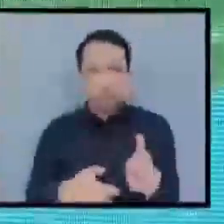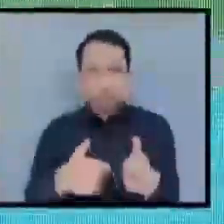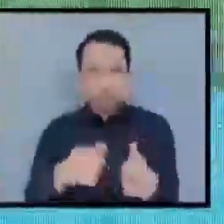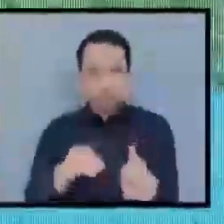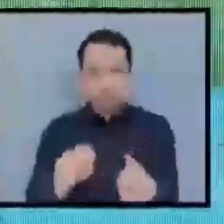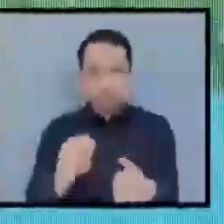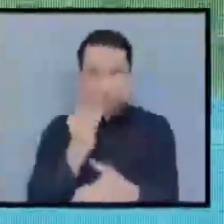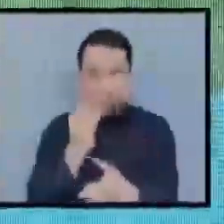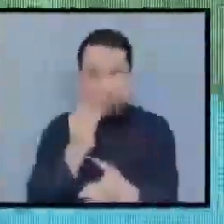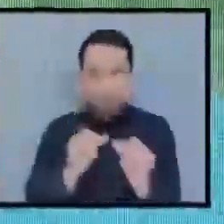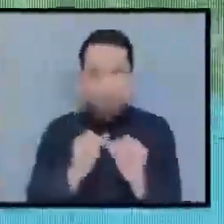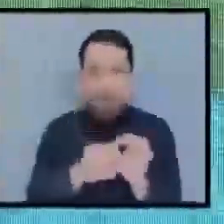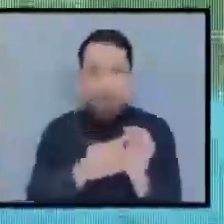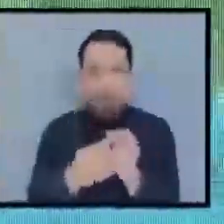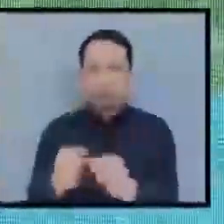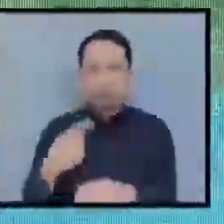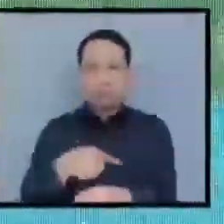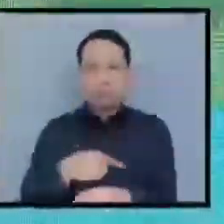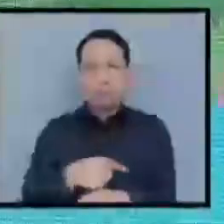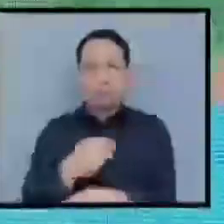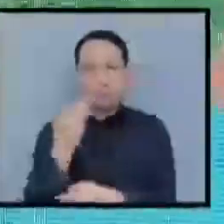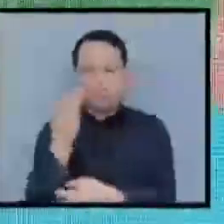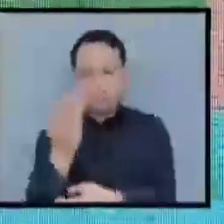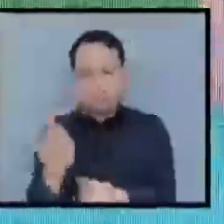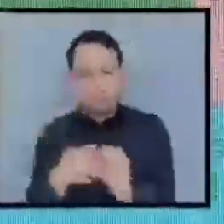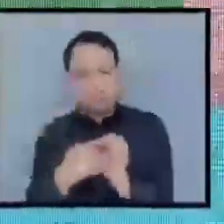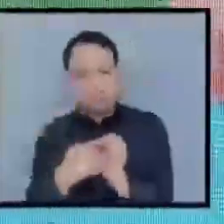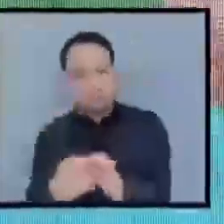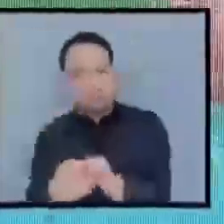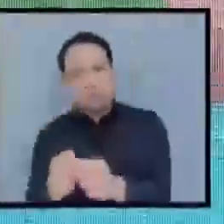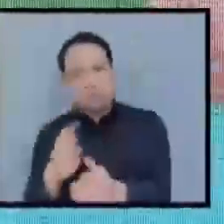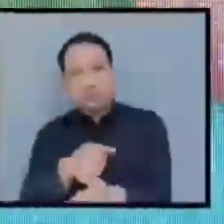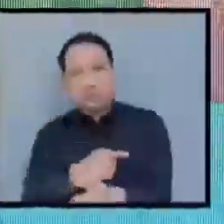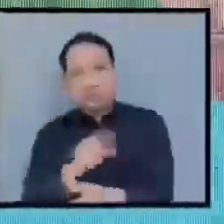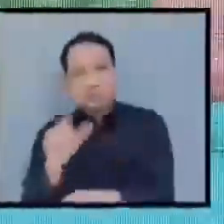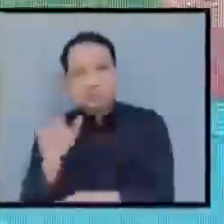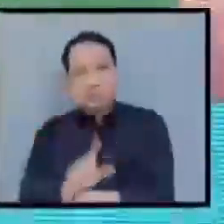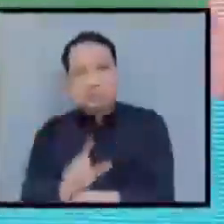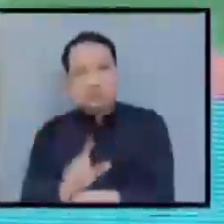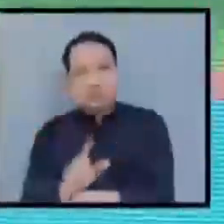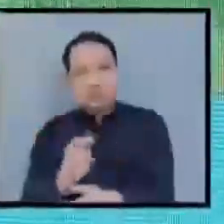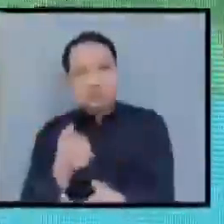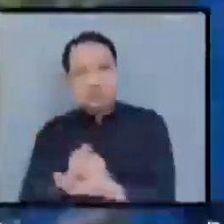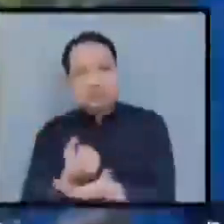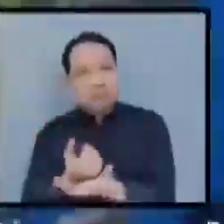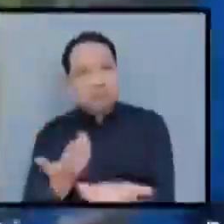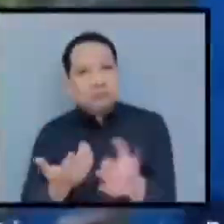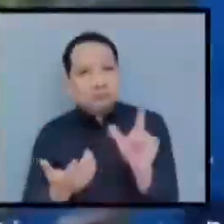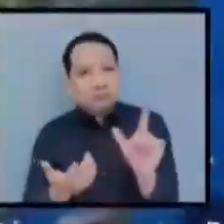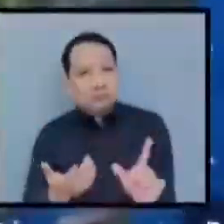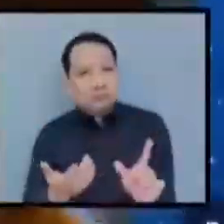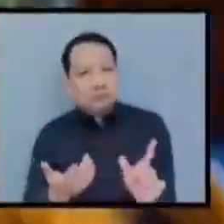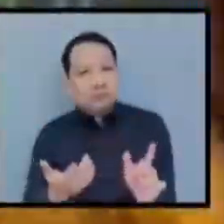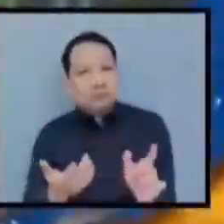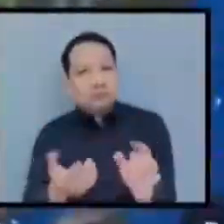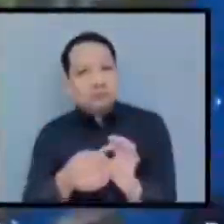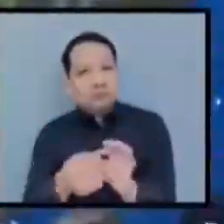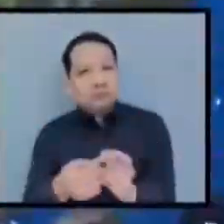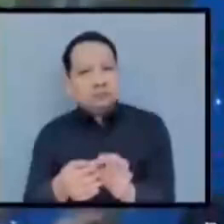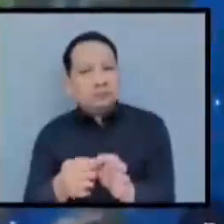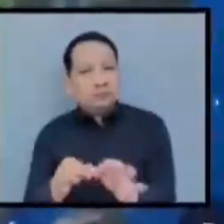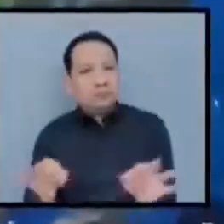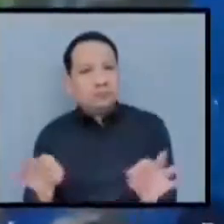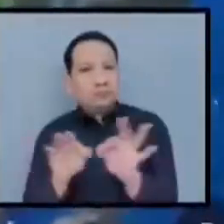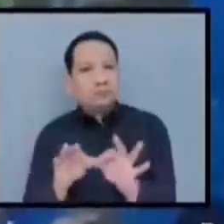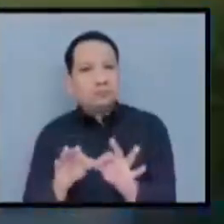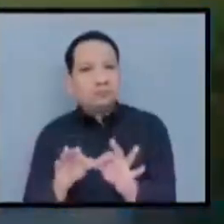for you to do lockup. But of course, a low amount of lockup means a low amount of return. Pero kailangan muna maglagay